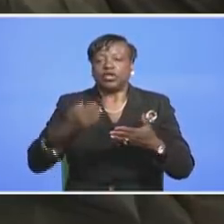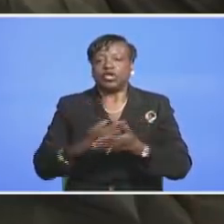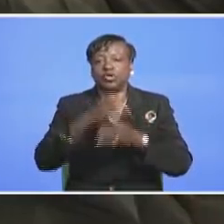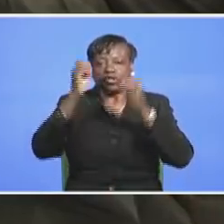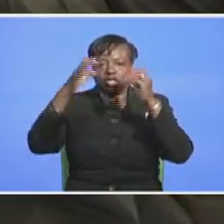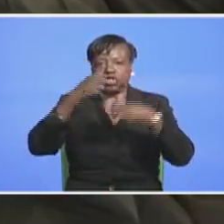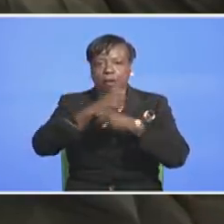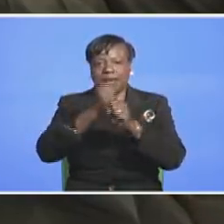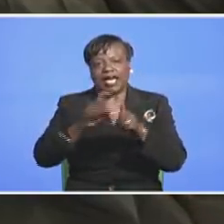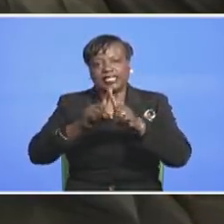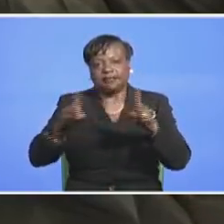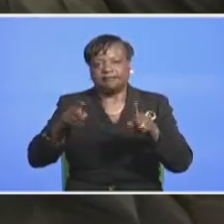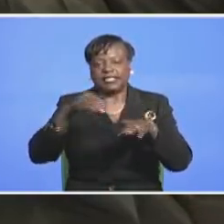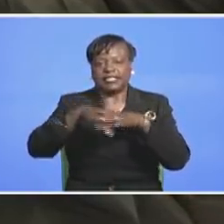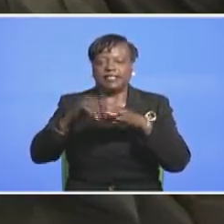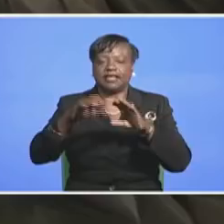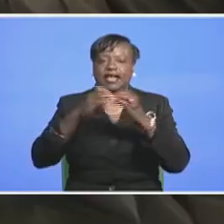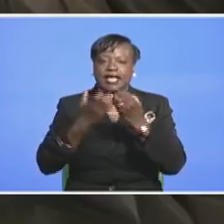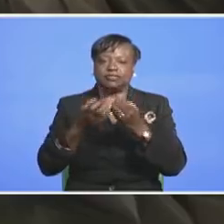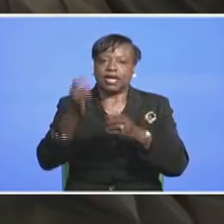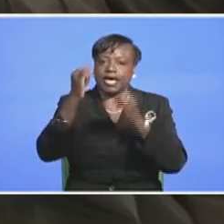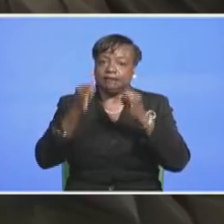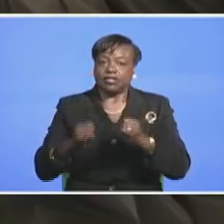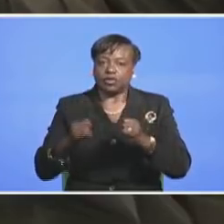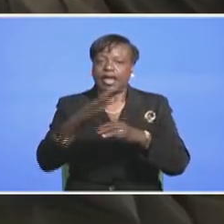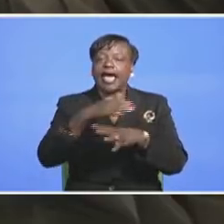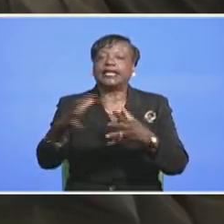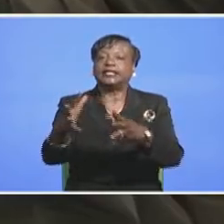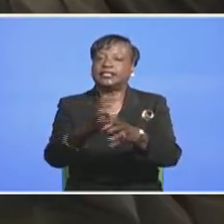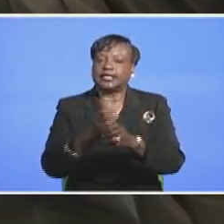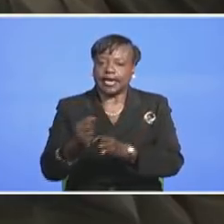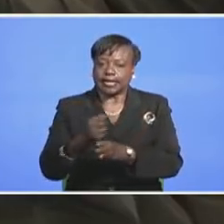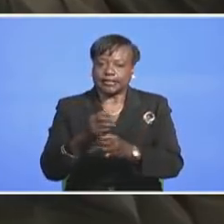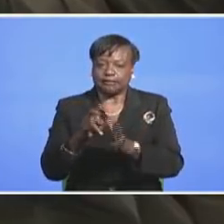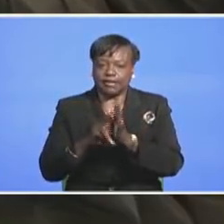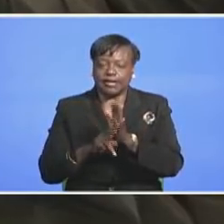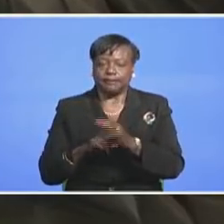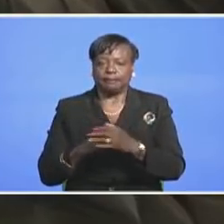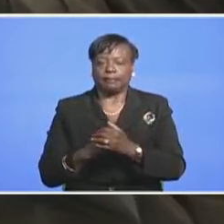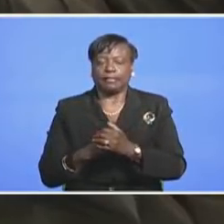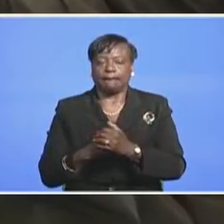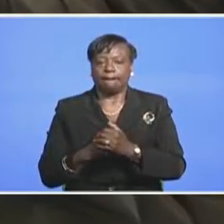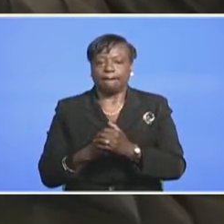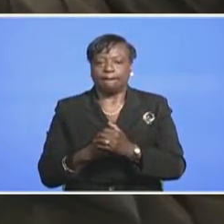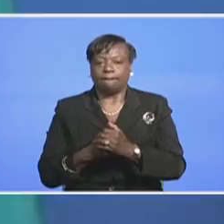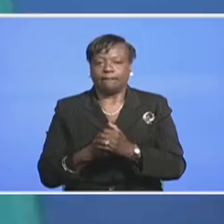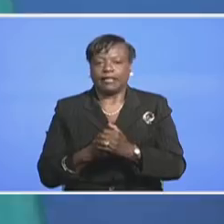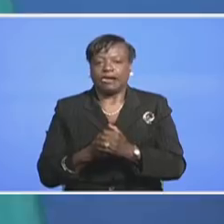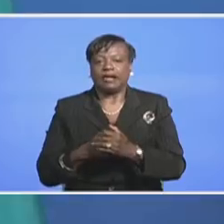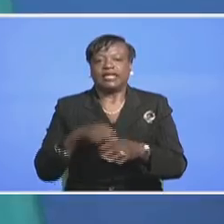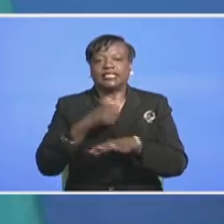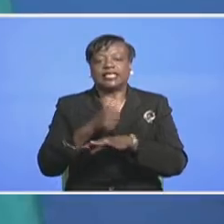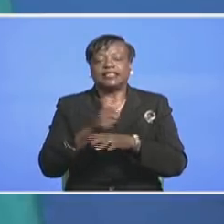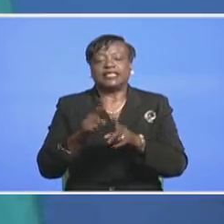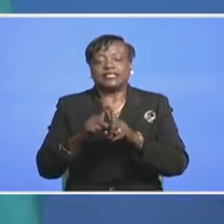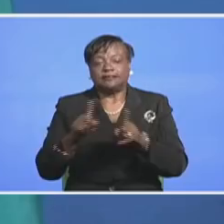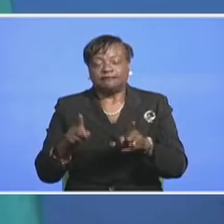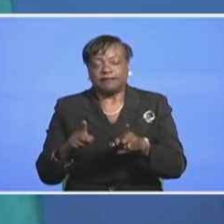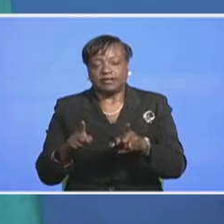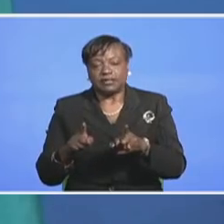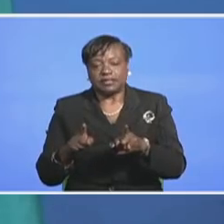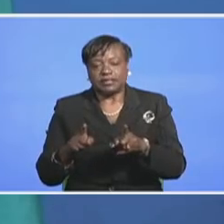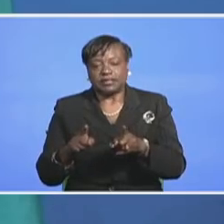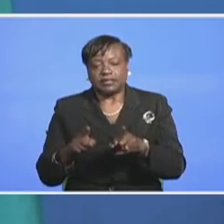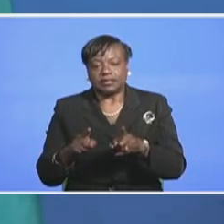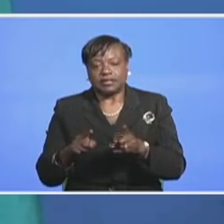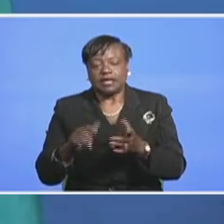both individually and collectively. Reflect upon and take seriously the difference you can